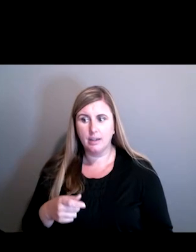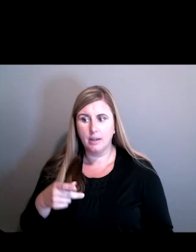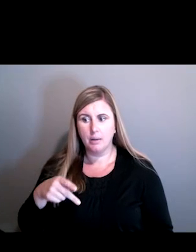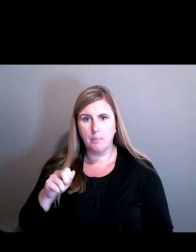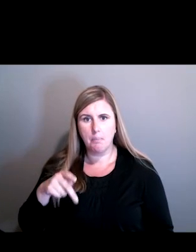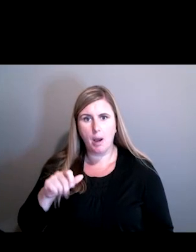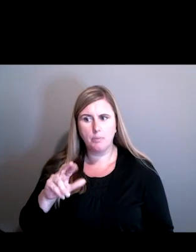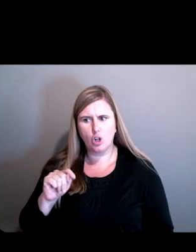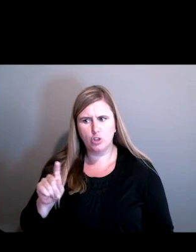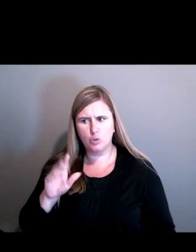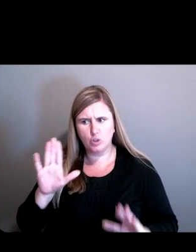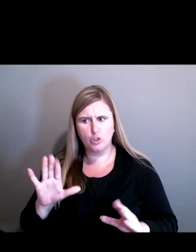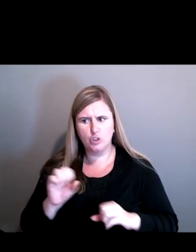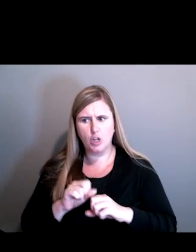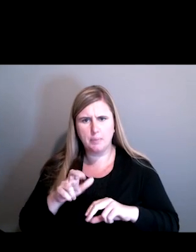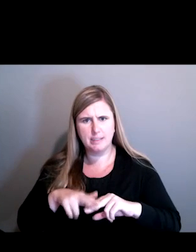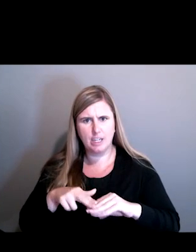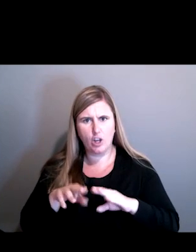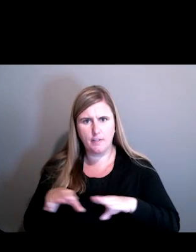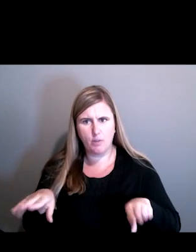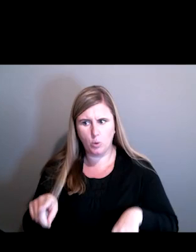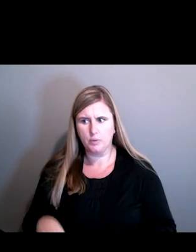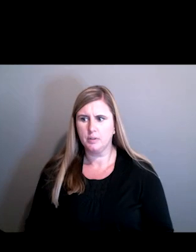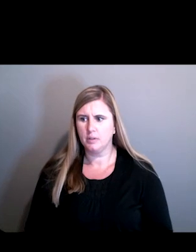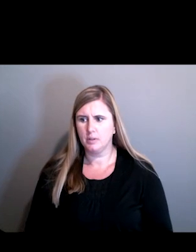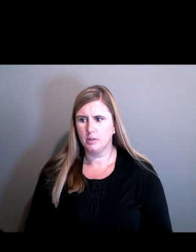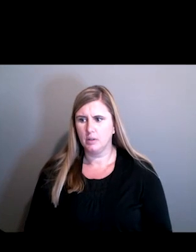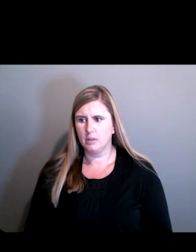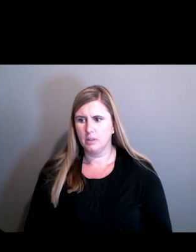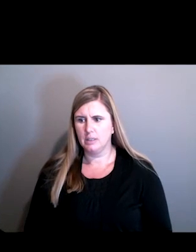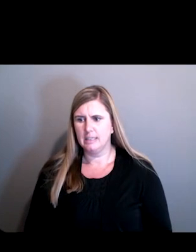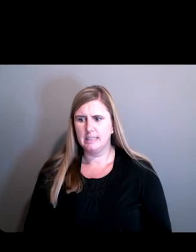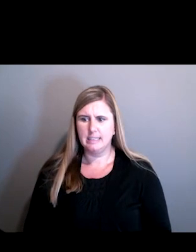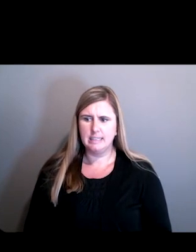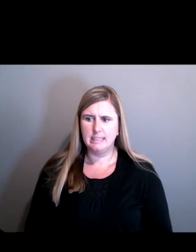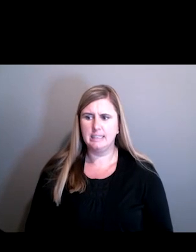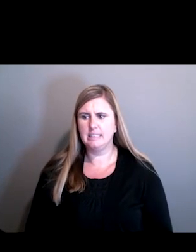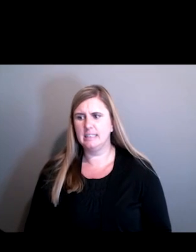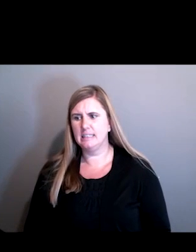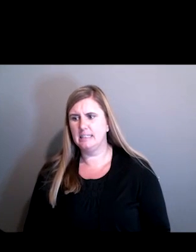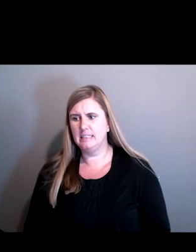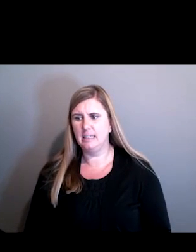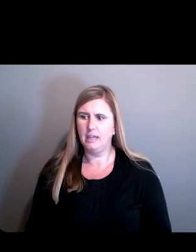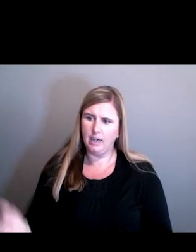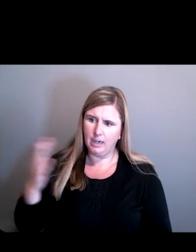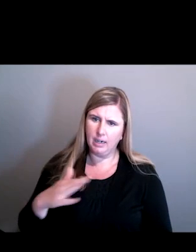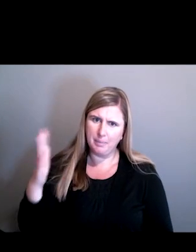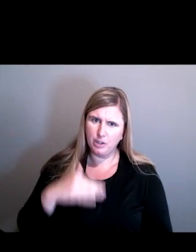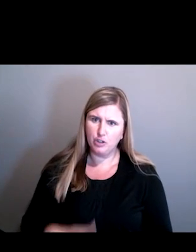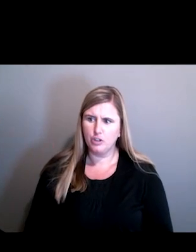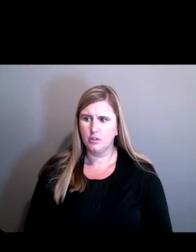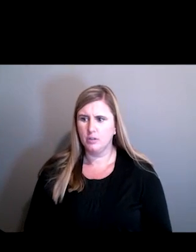There we go, buddy. Here's a Pop-Tart. You're doing a great job sitting on the floor.